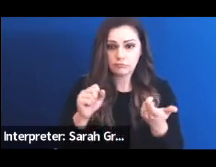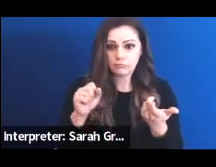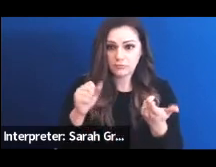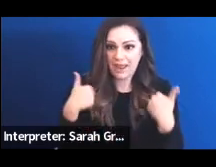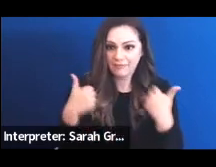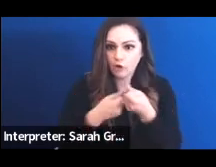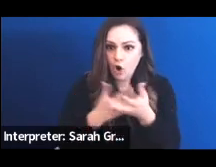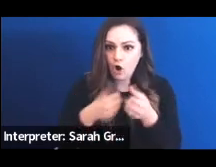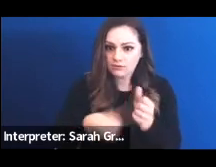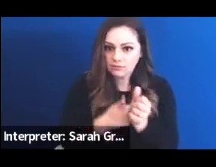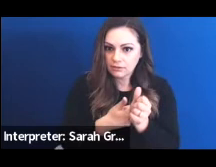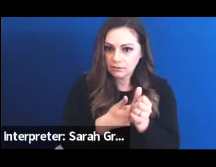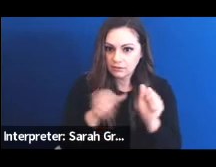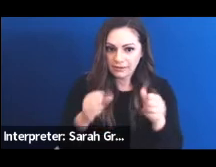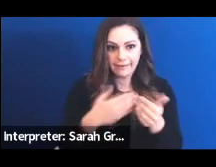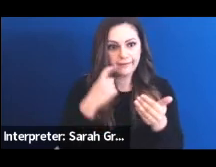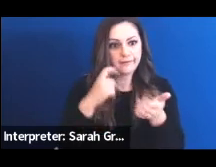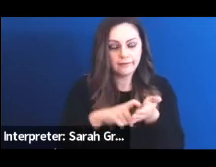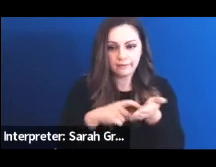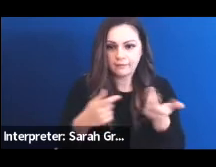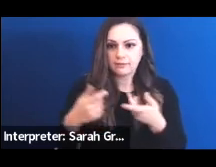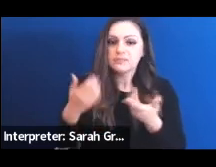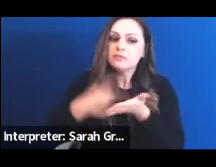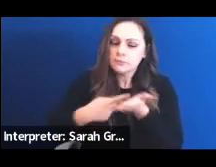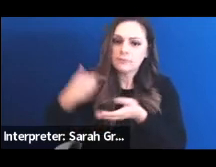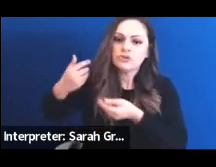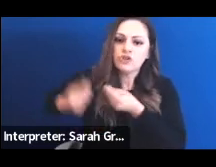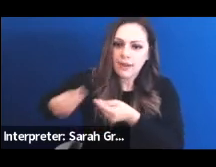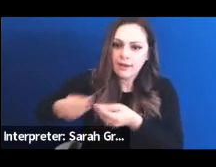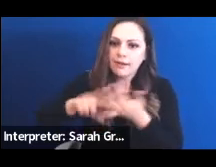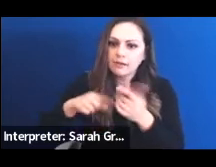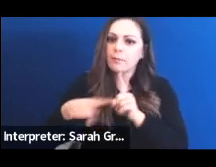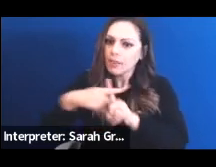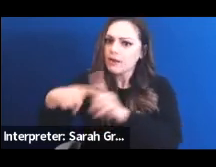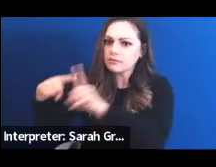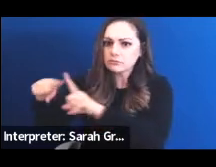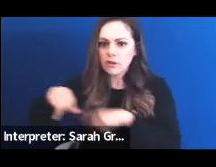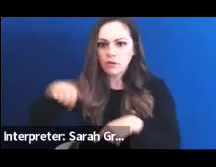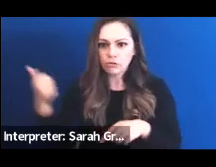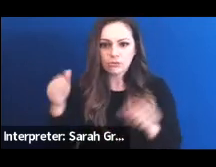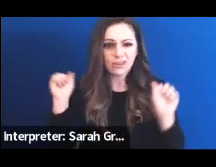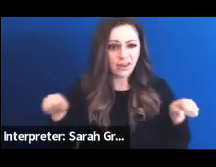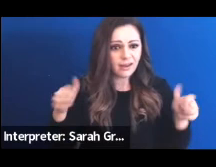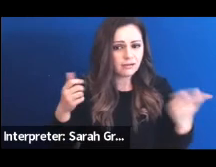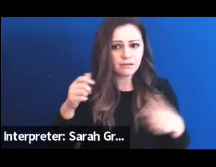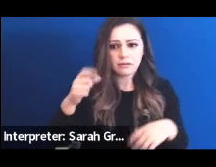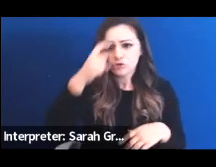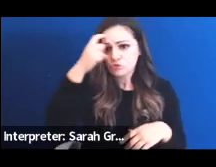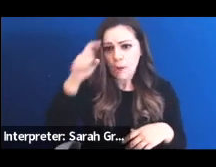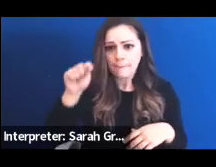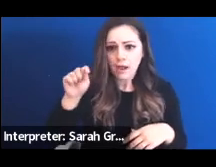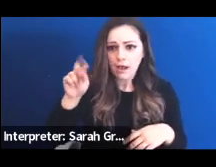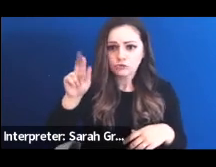genetic, but there's a whole lot of other stuff that can go into it. You know, trauma, stress, you